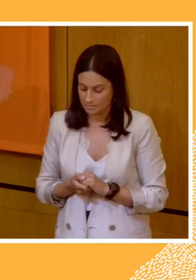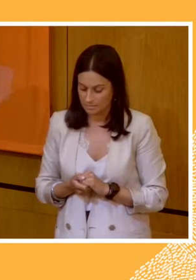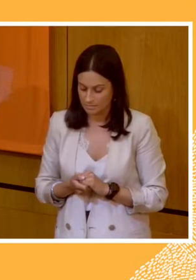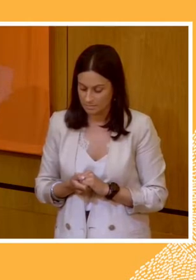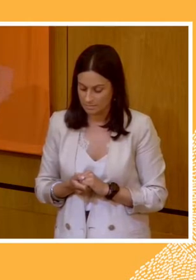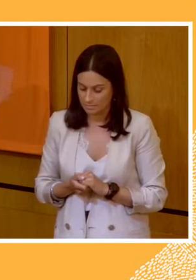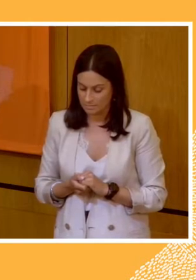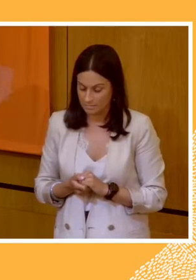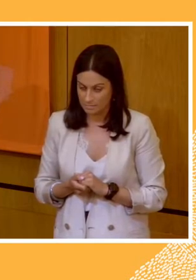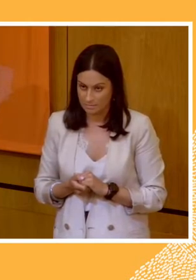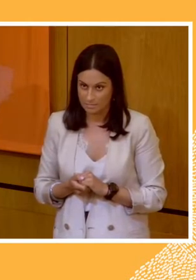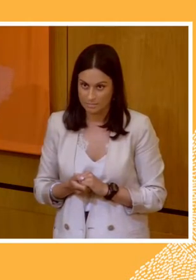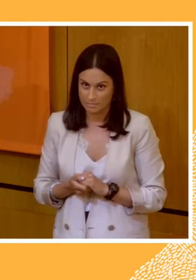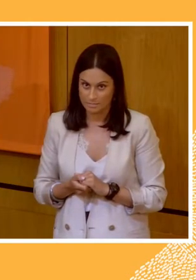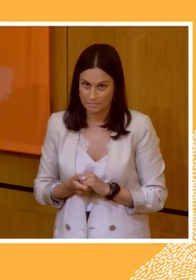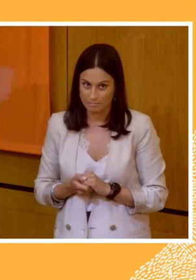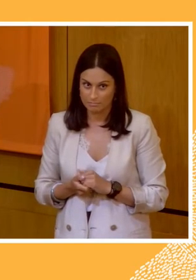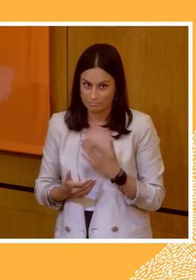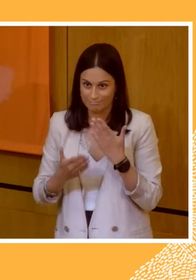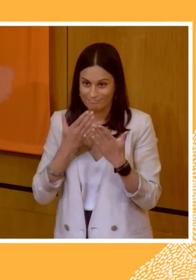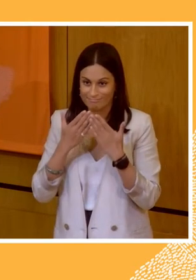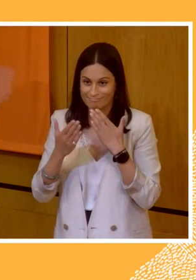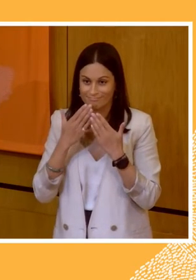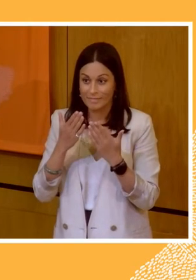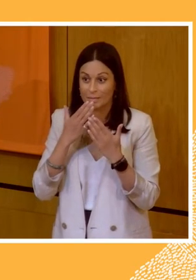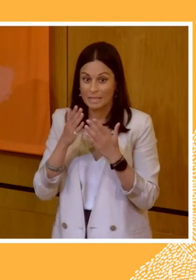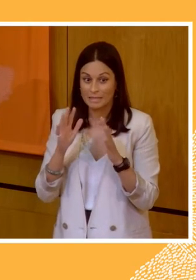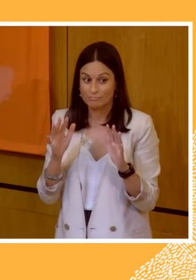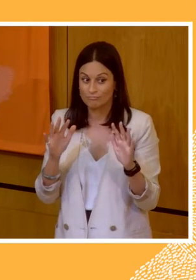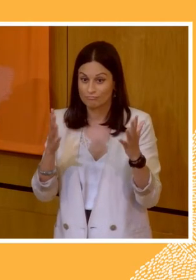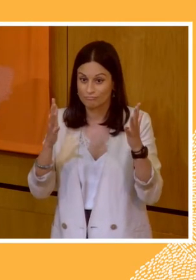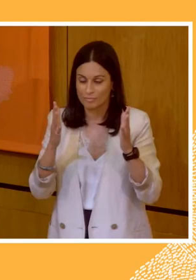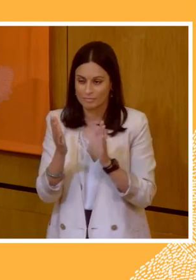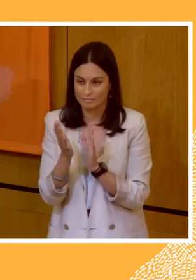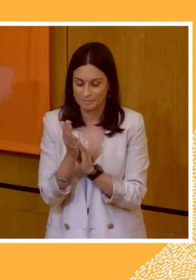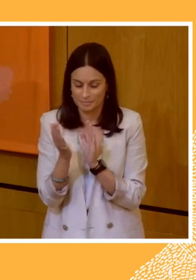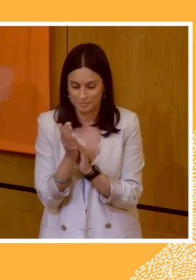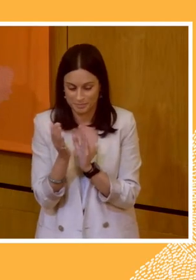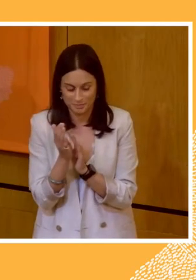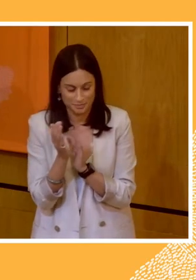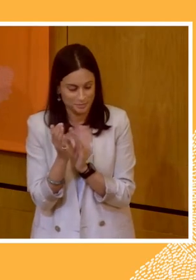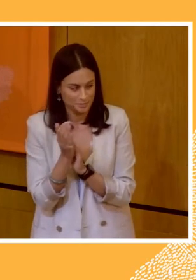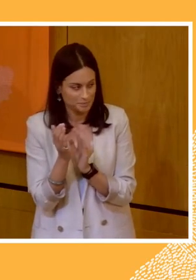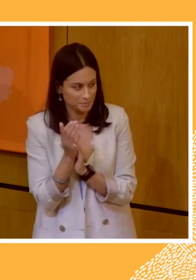Okay. Thank you, everybody. Please join me in a round of applause for my colleagues.